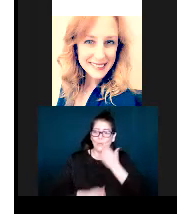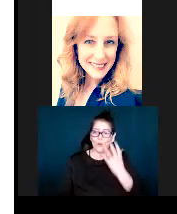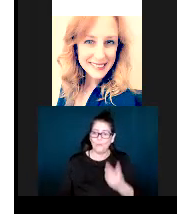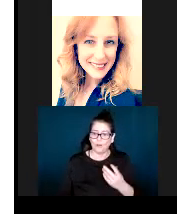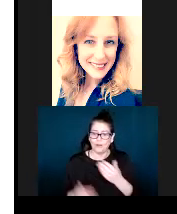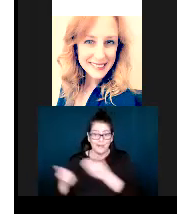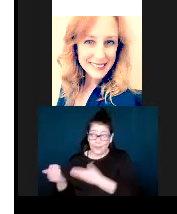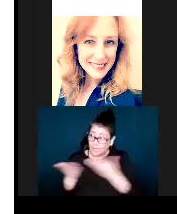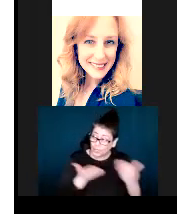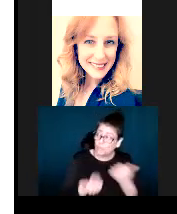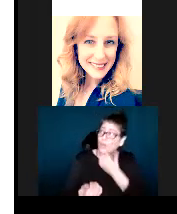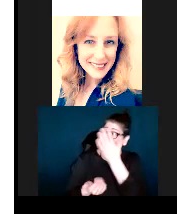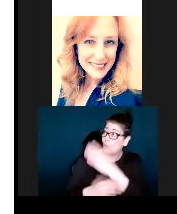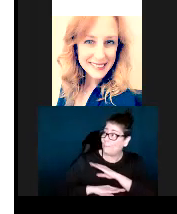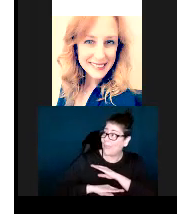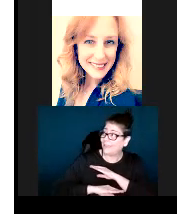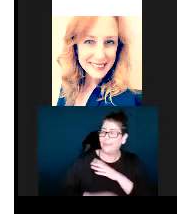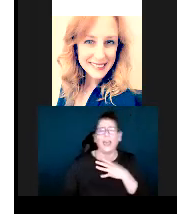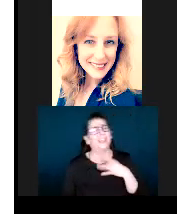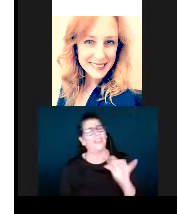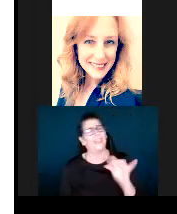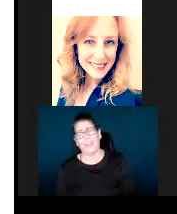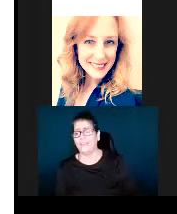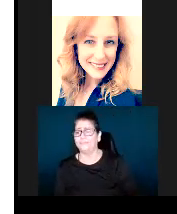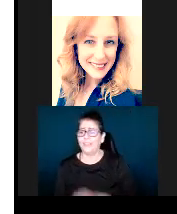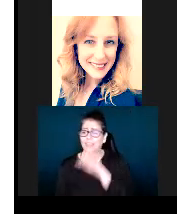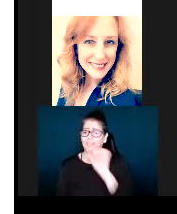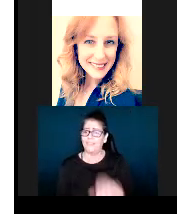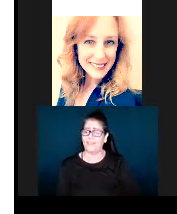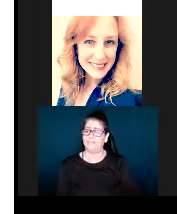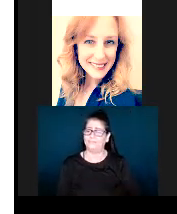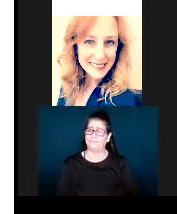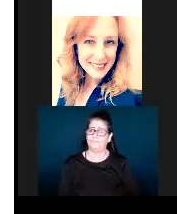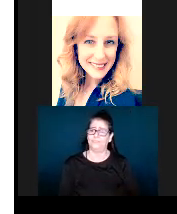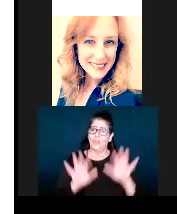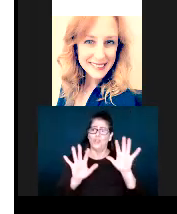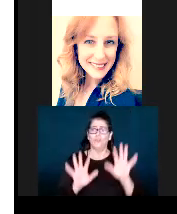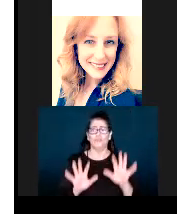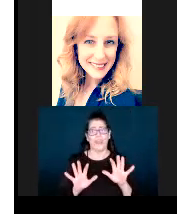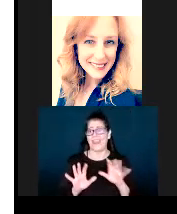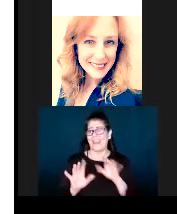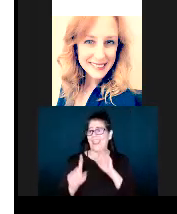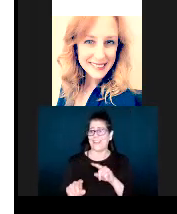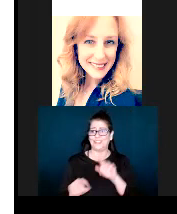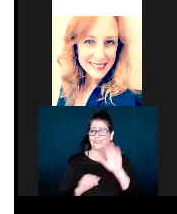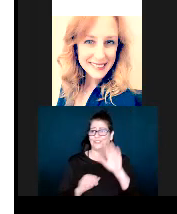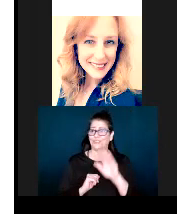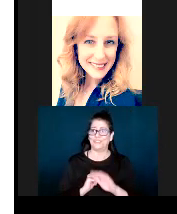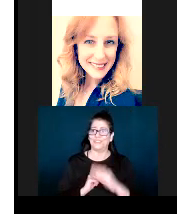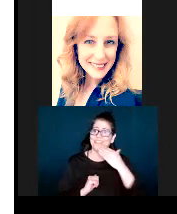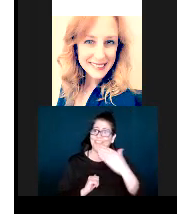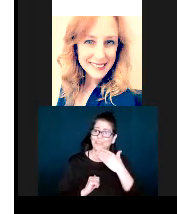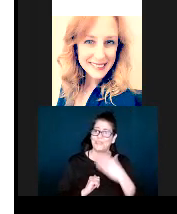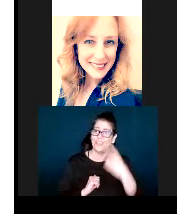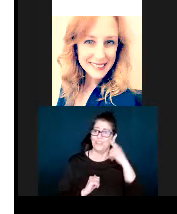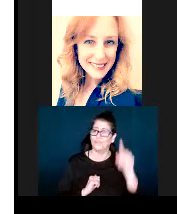might be all that they would need. I love that one. Great. These are super answers. Thank you all who are